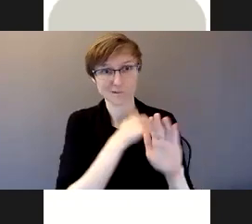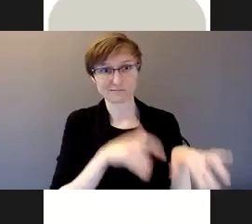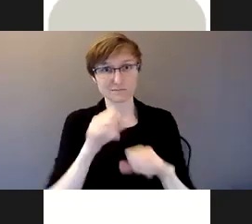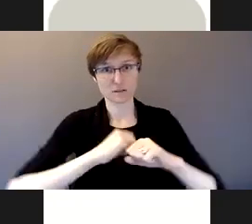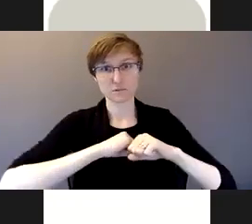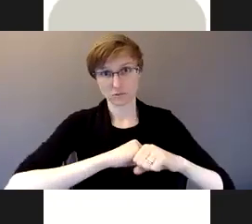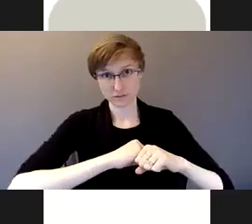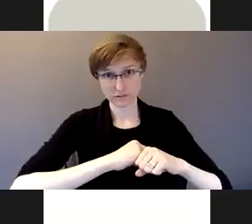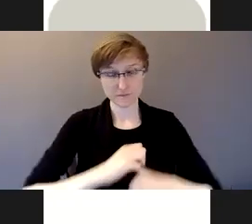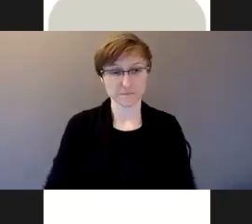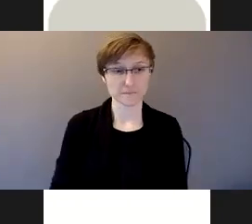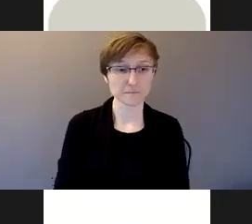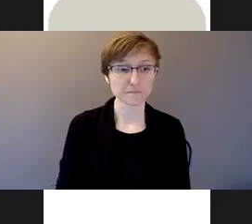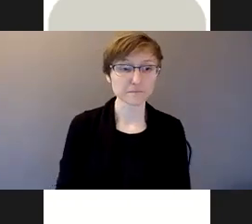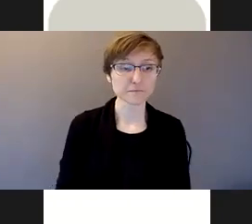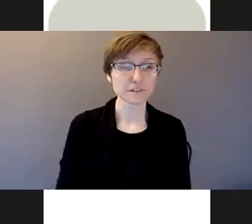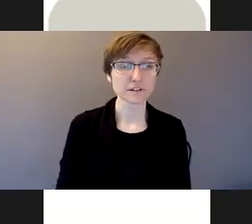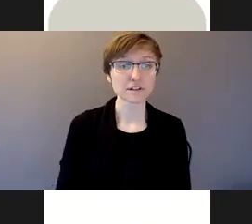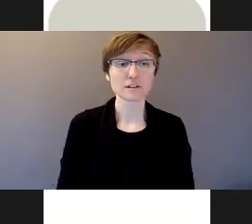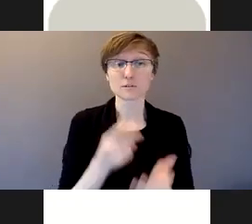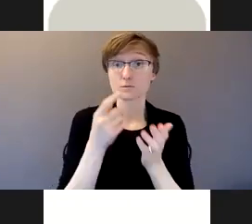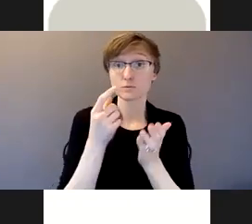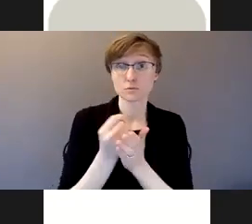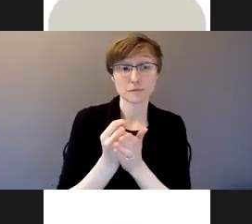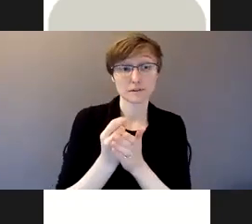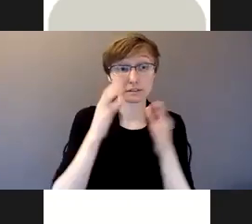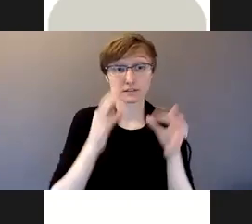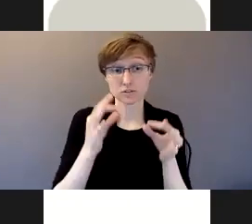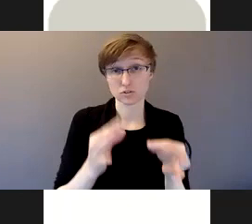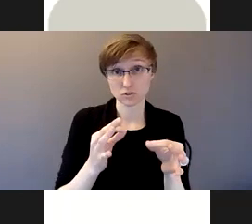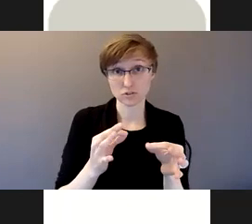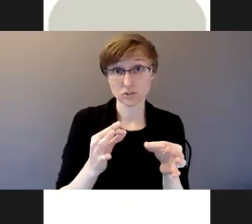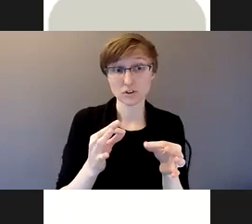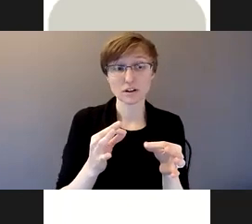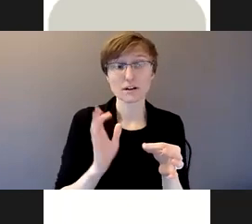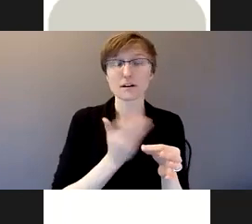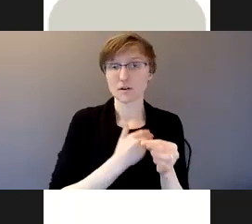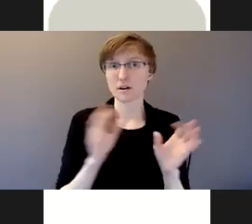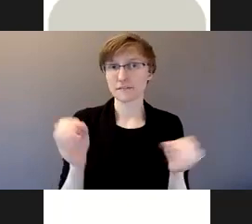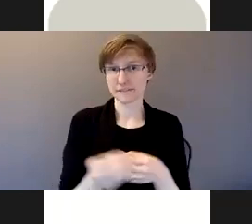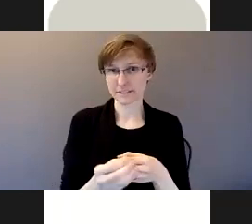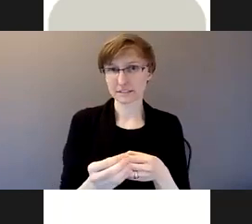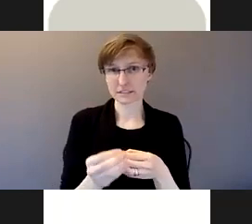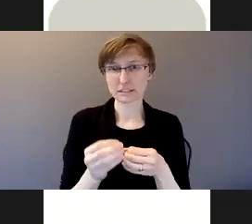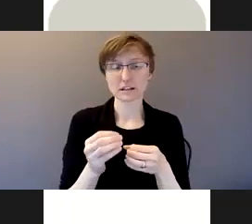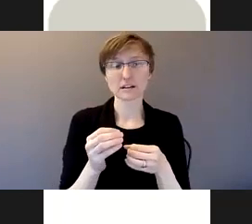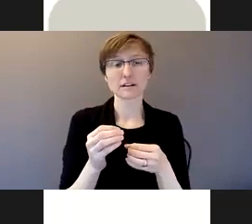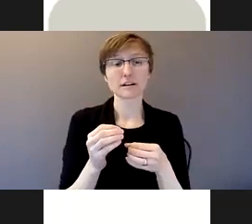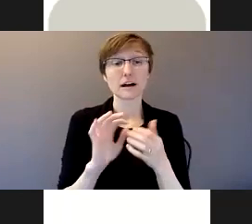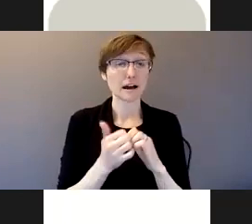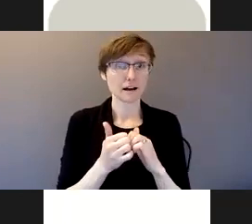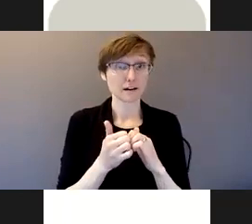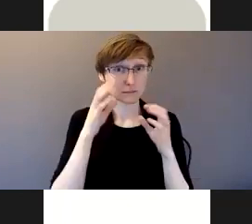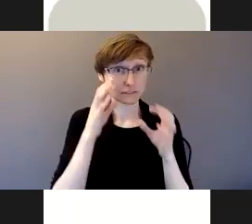So treatment decisions, as I mentioned earlier, that's one way that our office can make decisions about treatment only, and that's